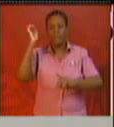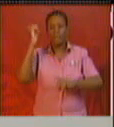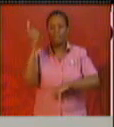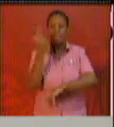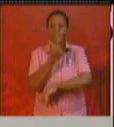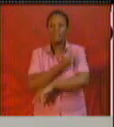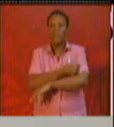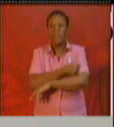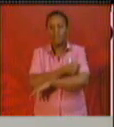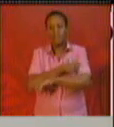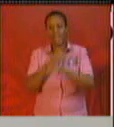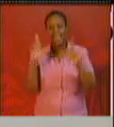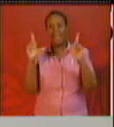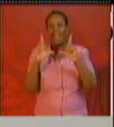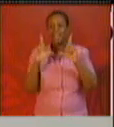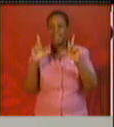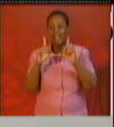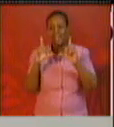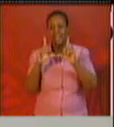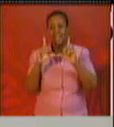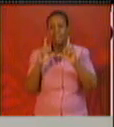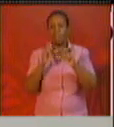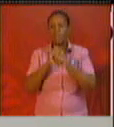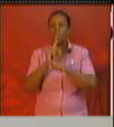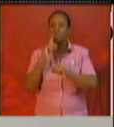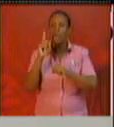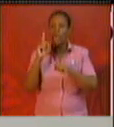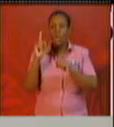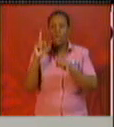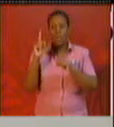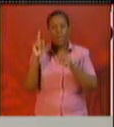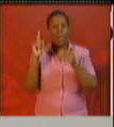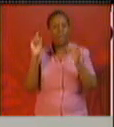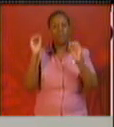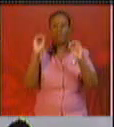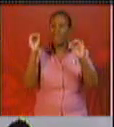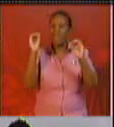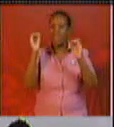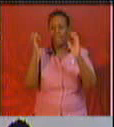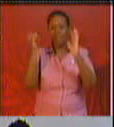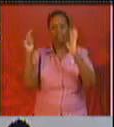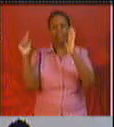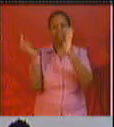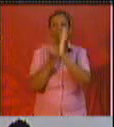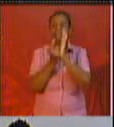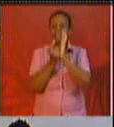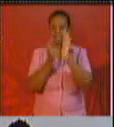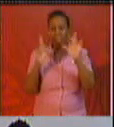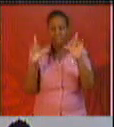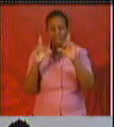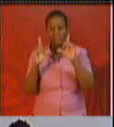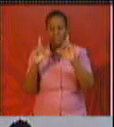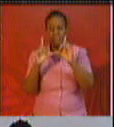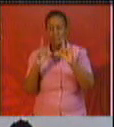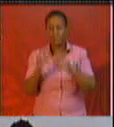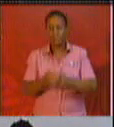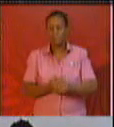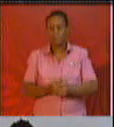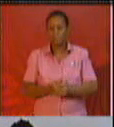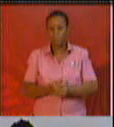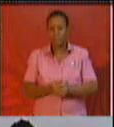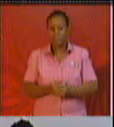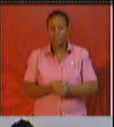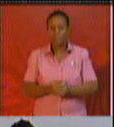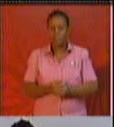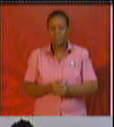the legal fence, so to speak, with respect to distribution of these vaccines. Thank you very much, Dr. Hinds. Did we see a last question from